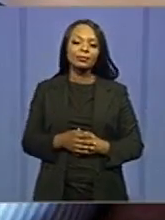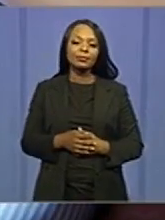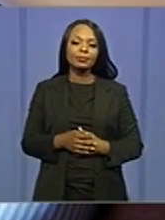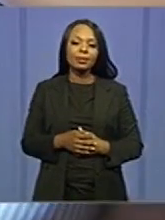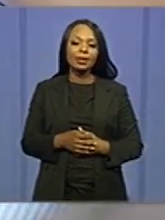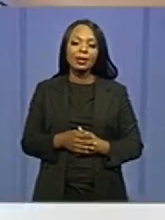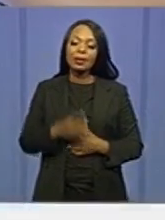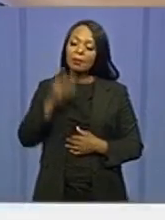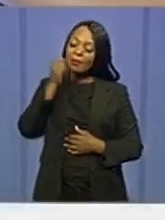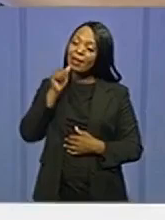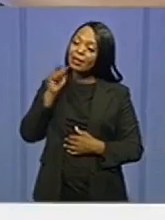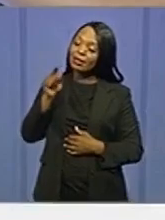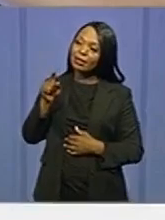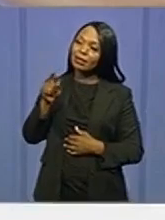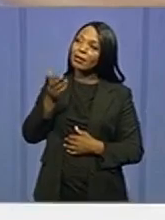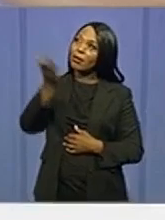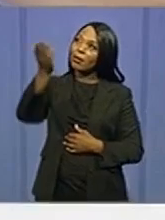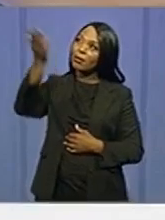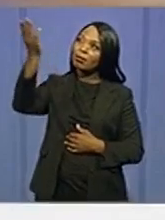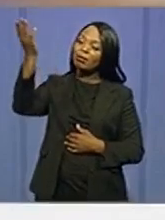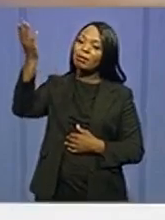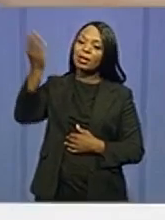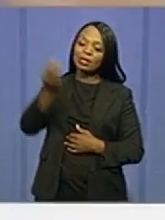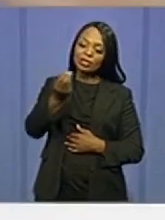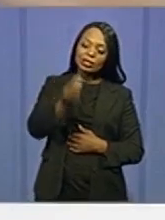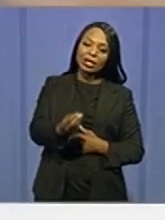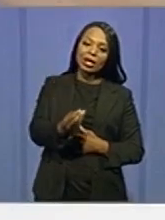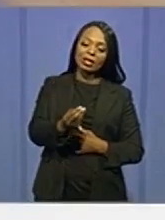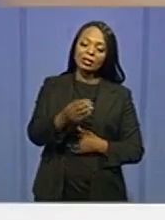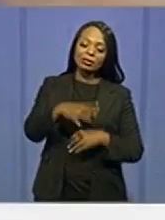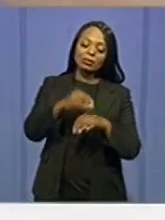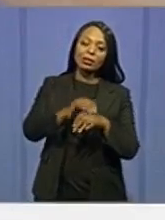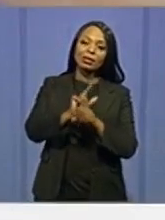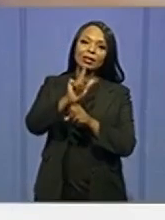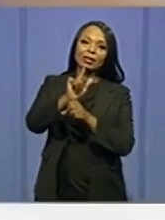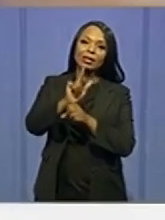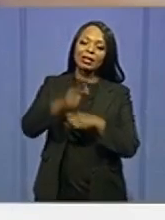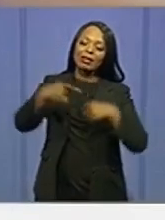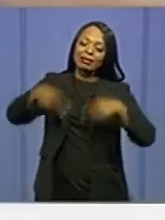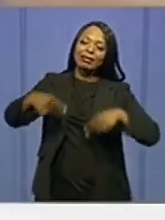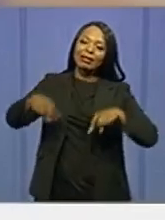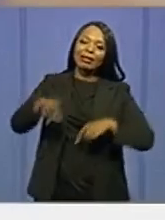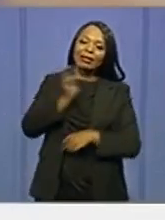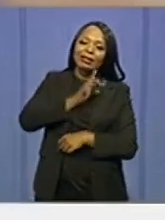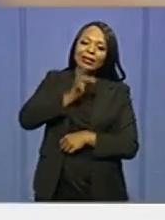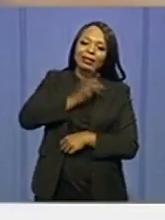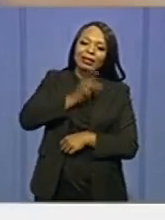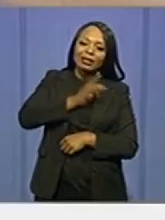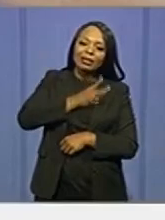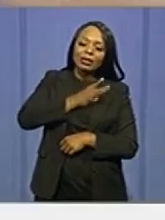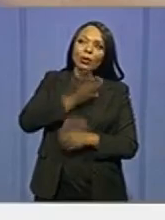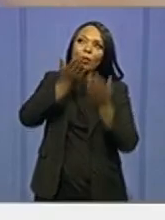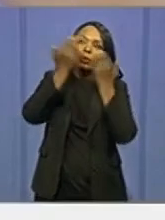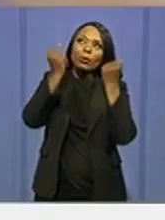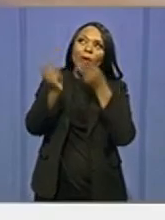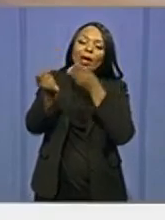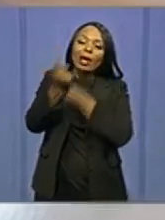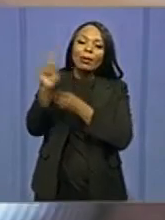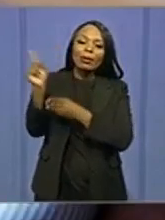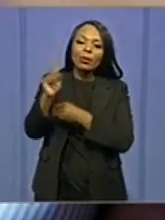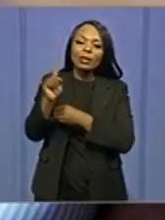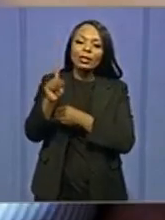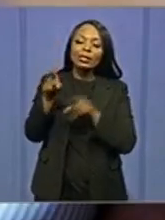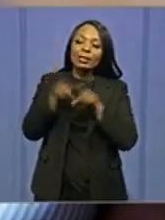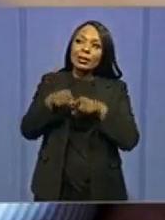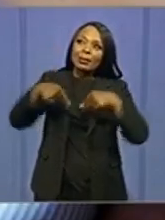there. The child is living in fear. We are also living in fear. We don't know what is going to happen. We are also fearing for